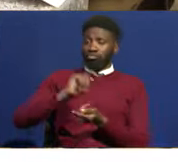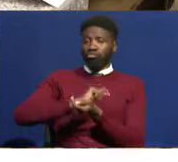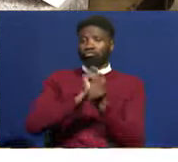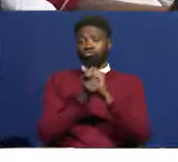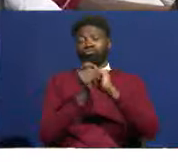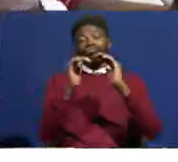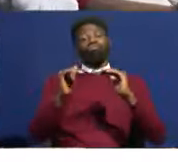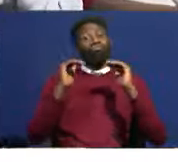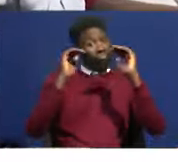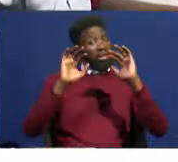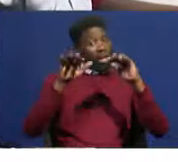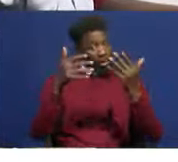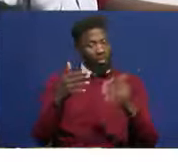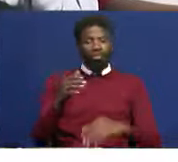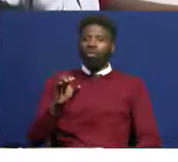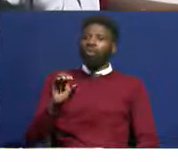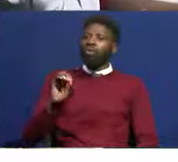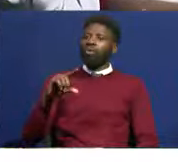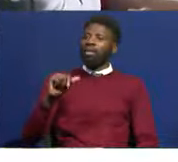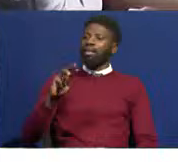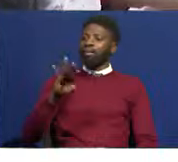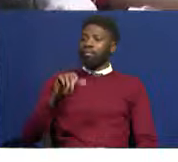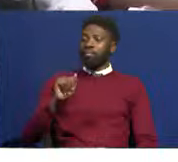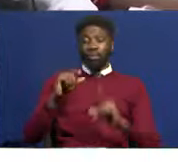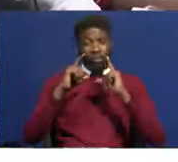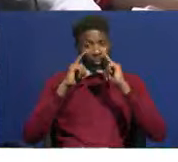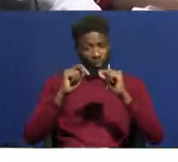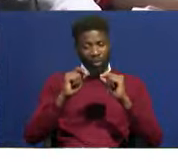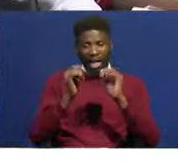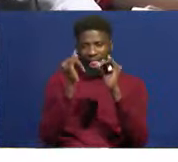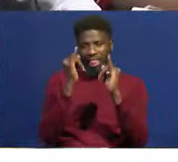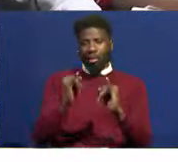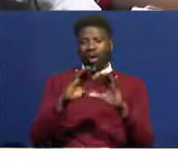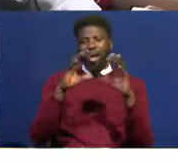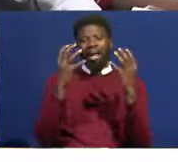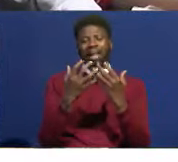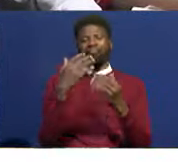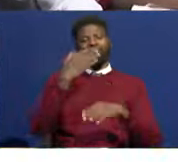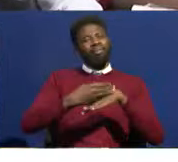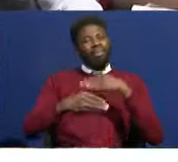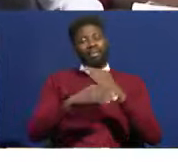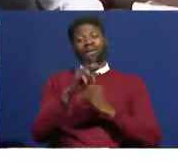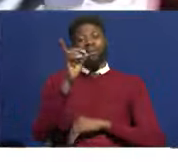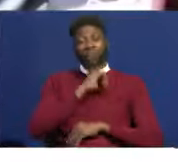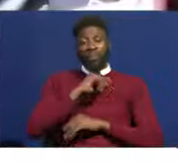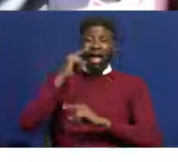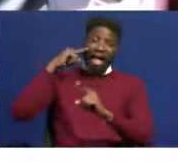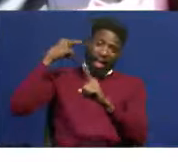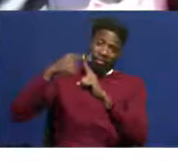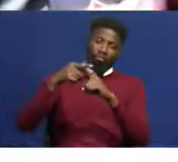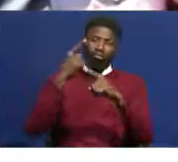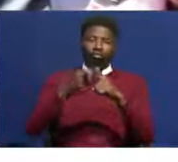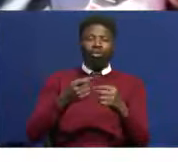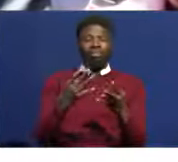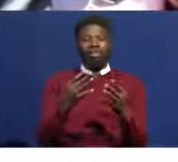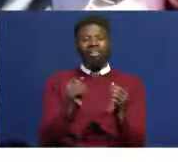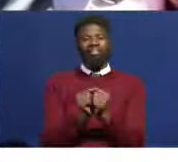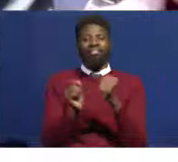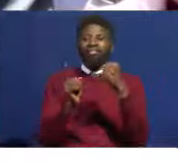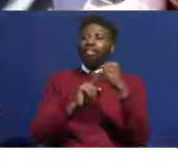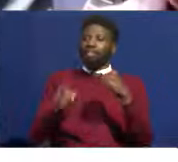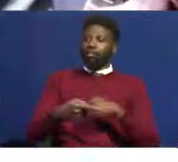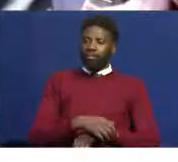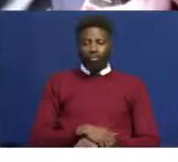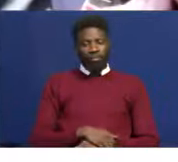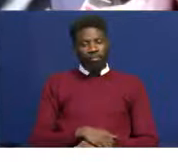has constructed more than 12,000 classrooms in the country out of the targeted 16,000 classrooms. We've got funding from the World